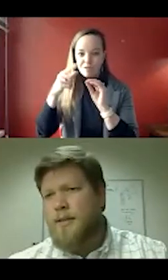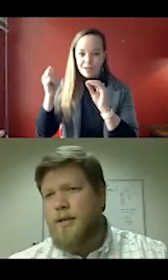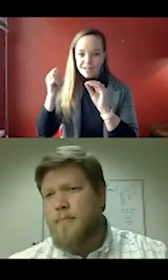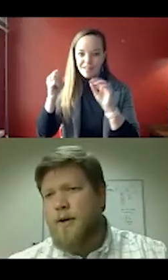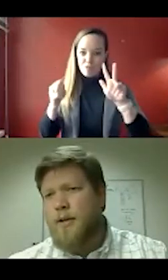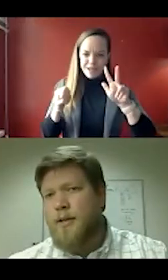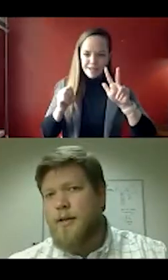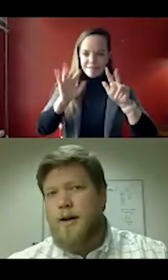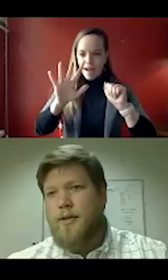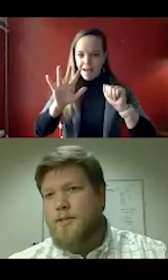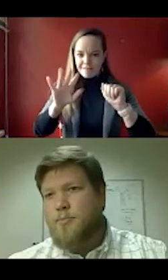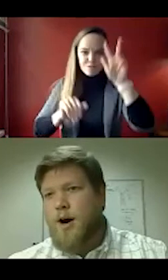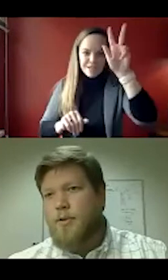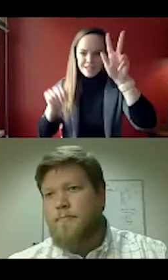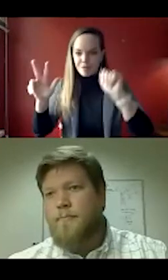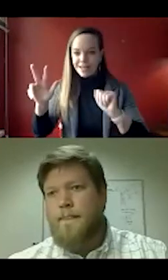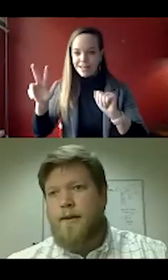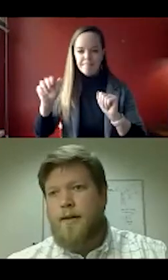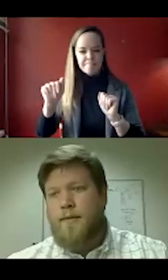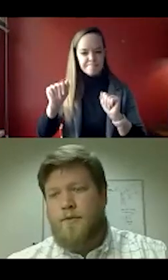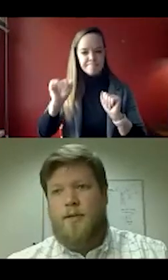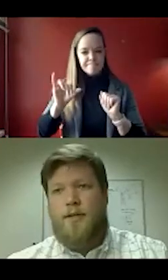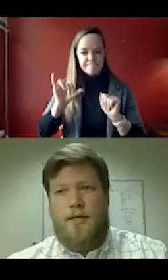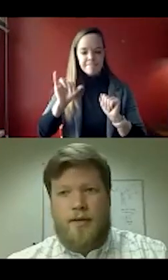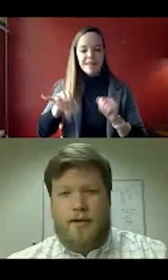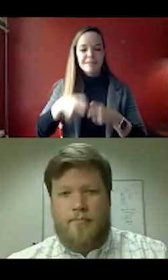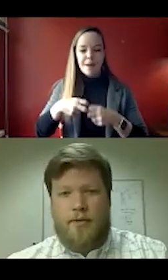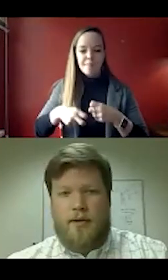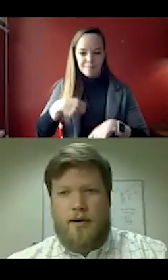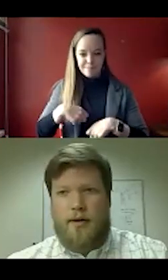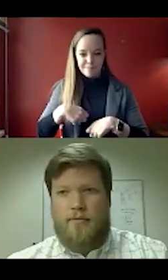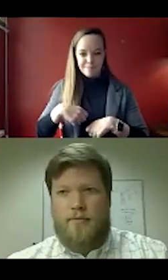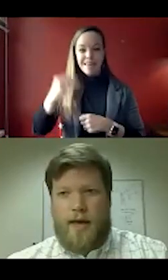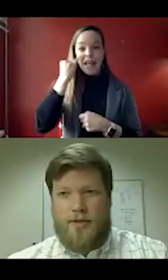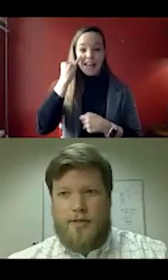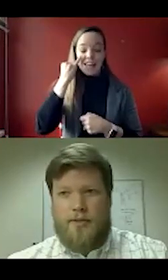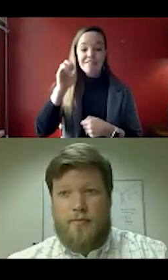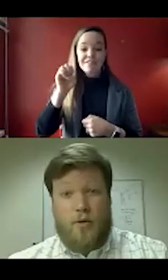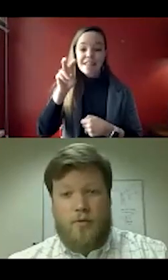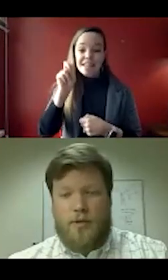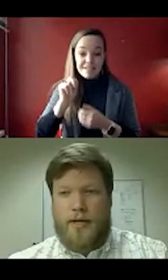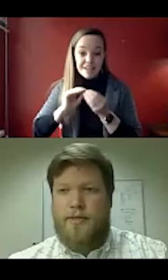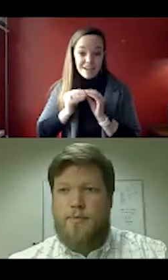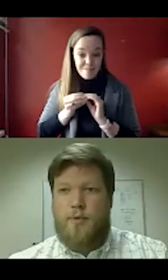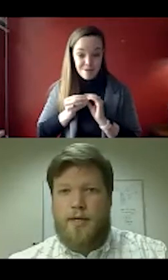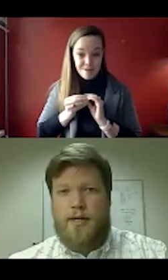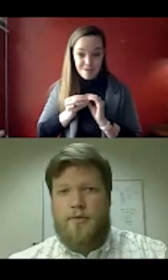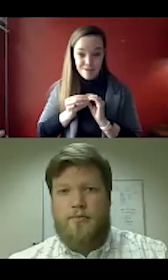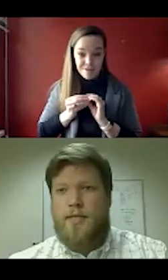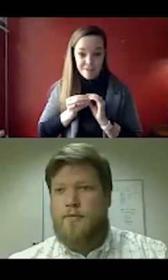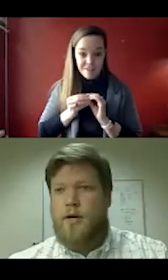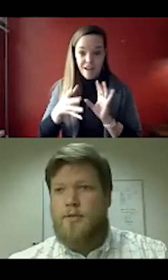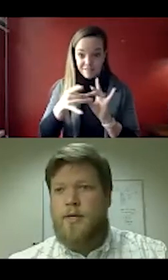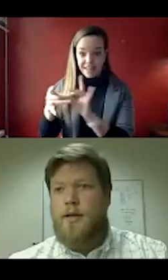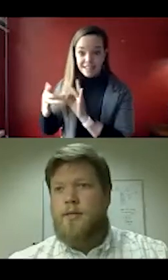minute to think about it, this is a problem. If you have an even number of edges or links between any given